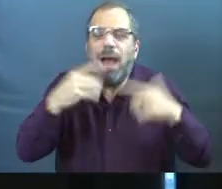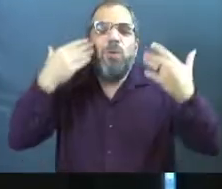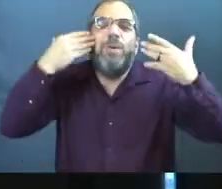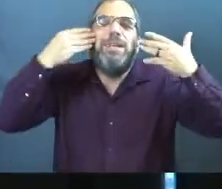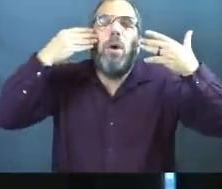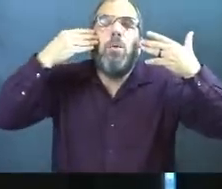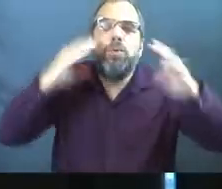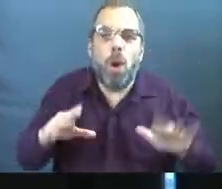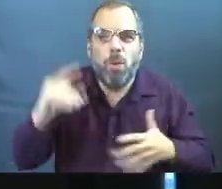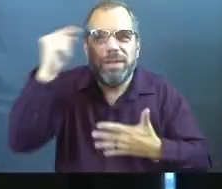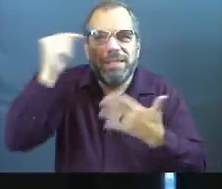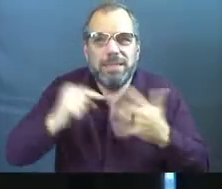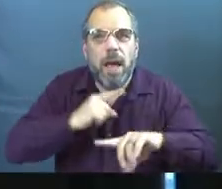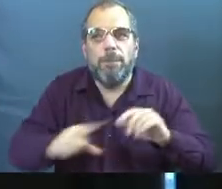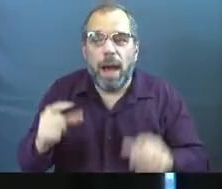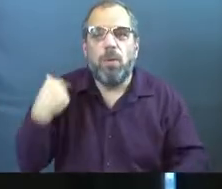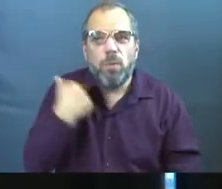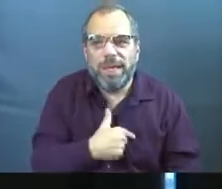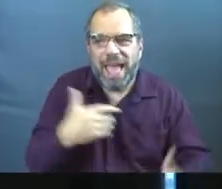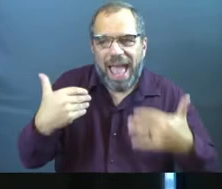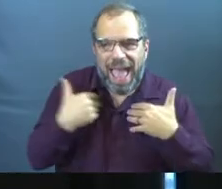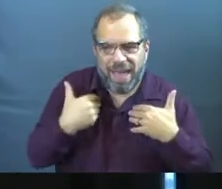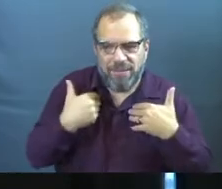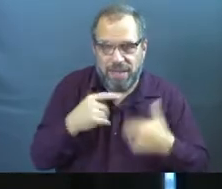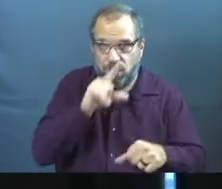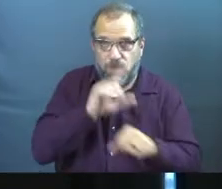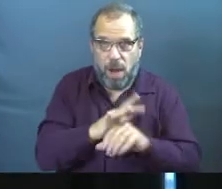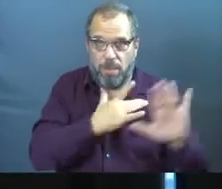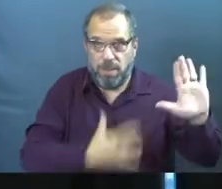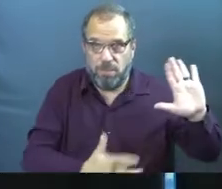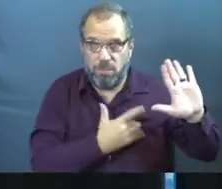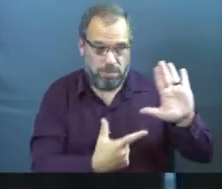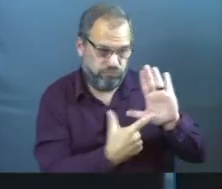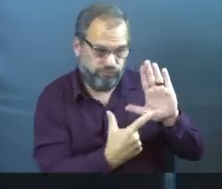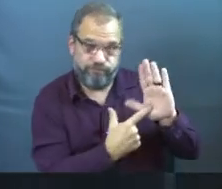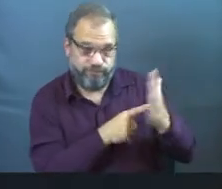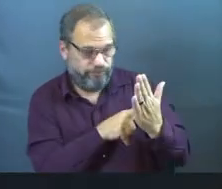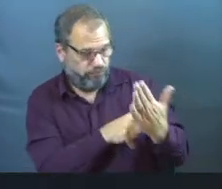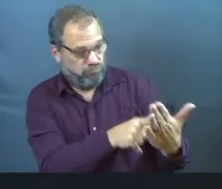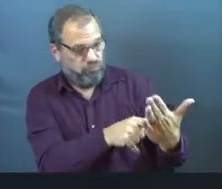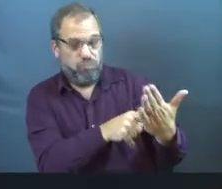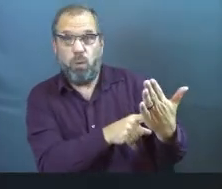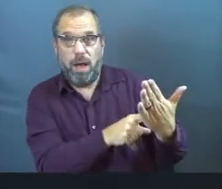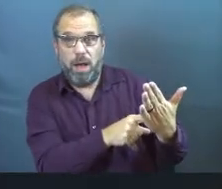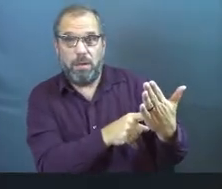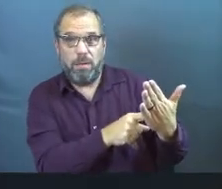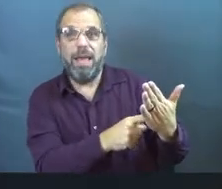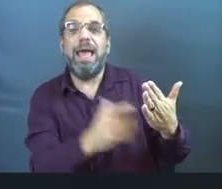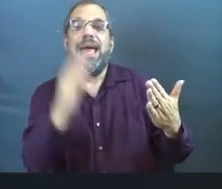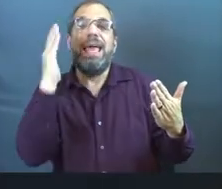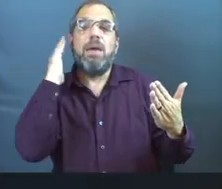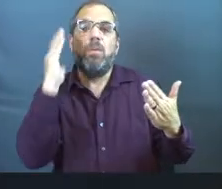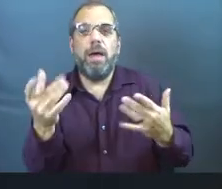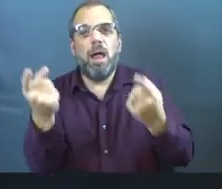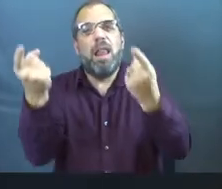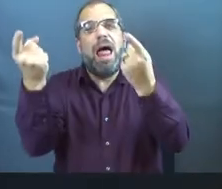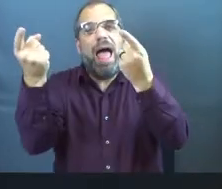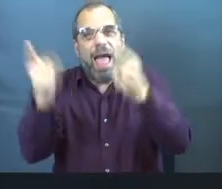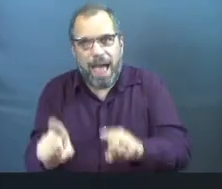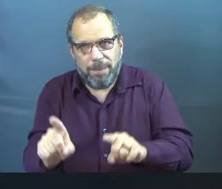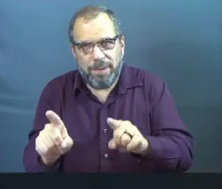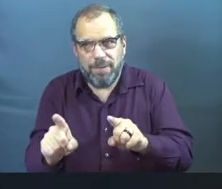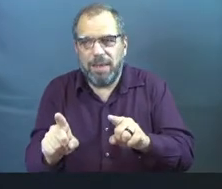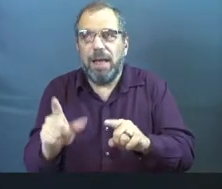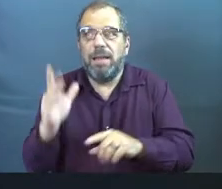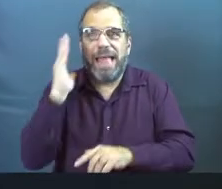don't know exactly what it looks like, but we do have this promise, this absolute promise that it will happen, that there